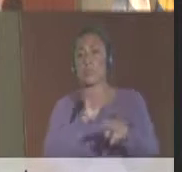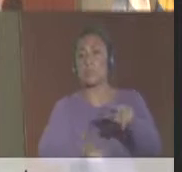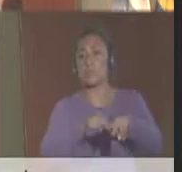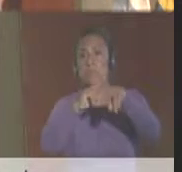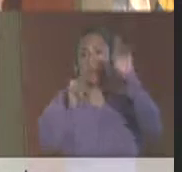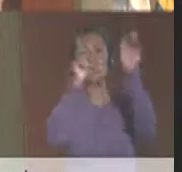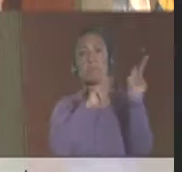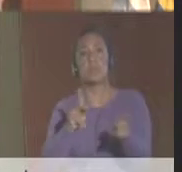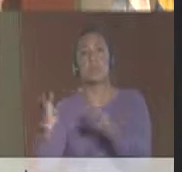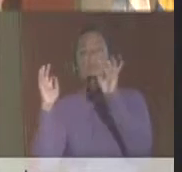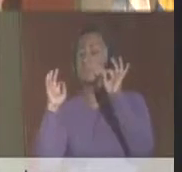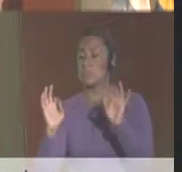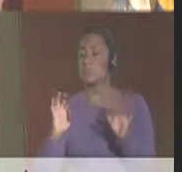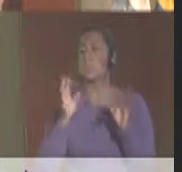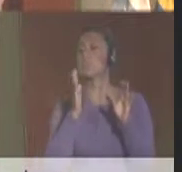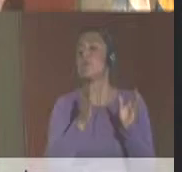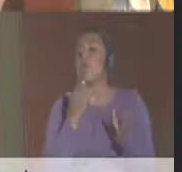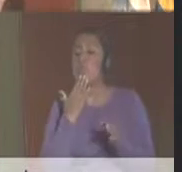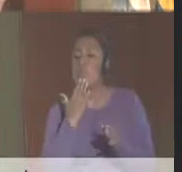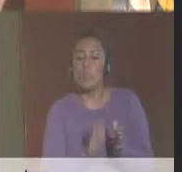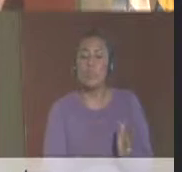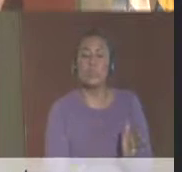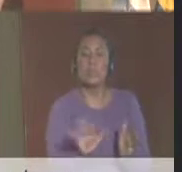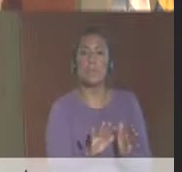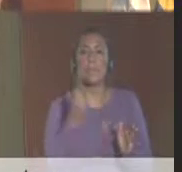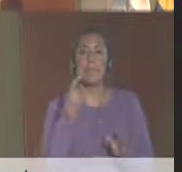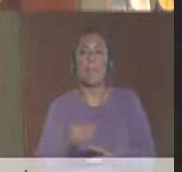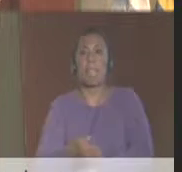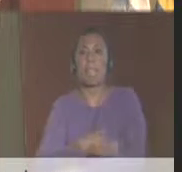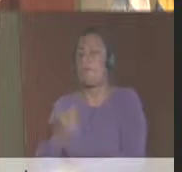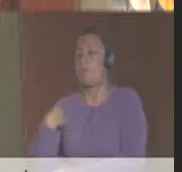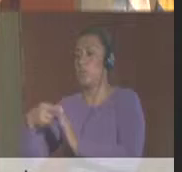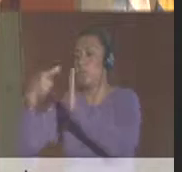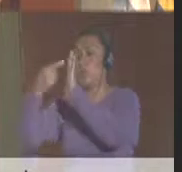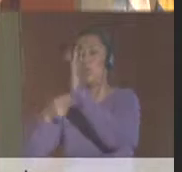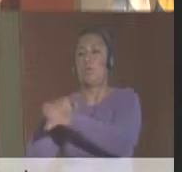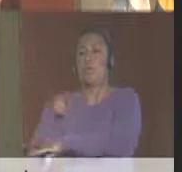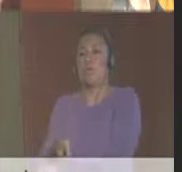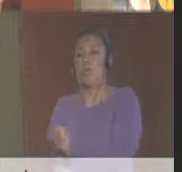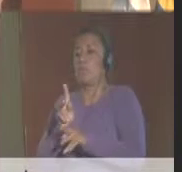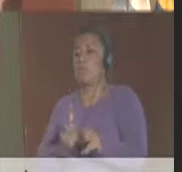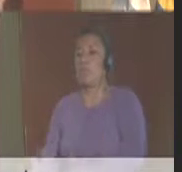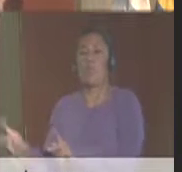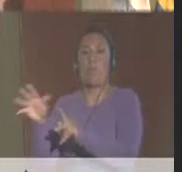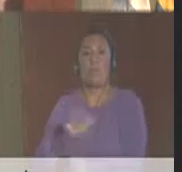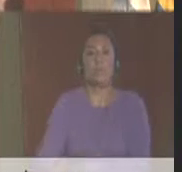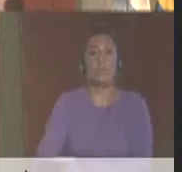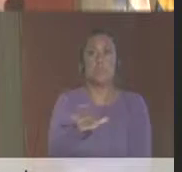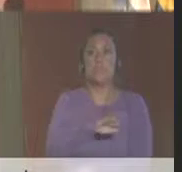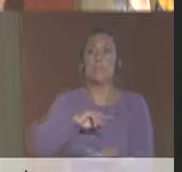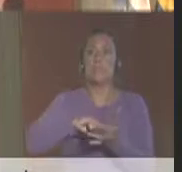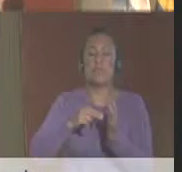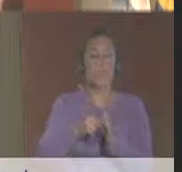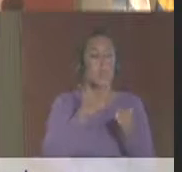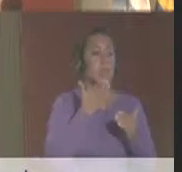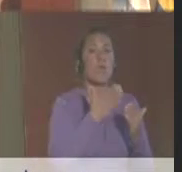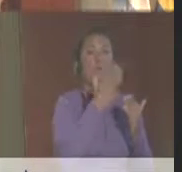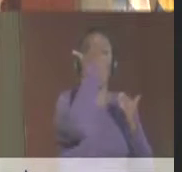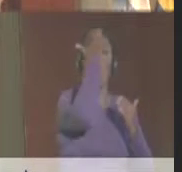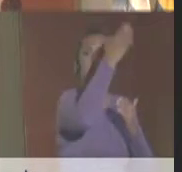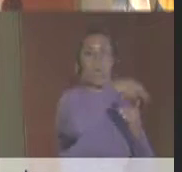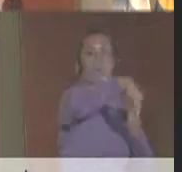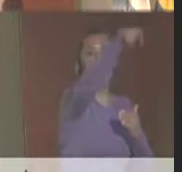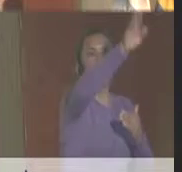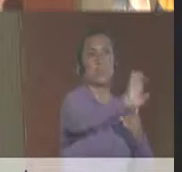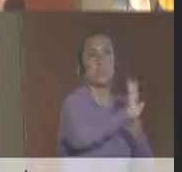the rules for building, the codes, the building codes, the use of the soil, and an urban plan that establishes